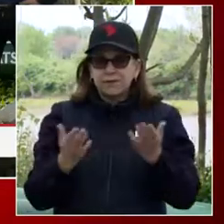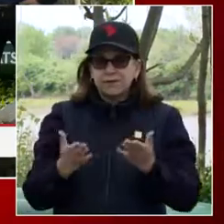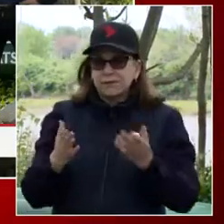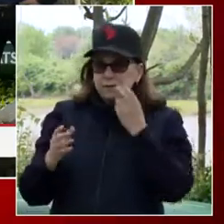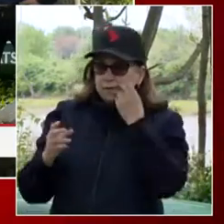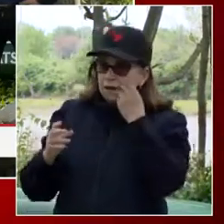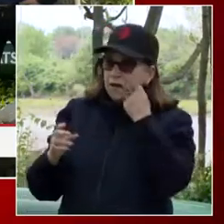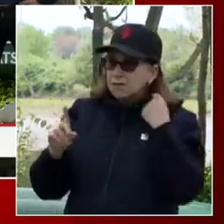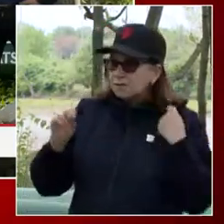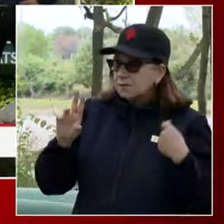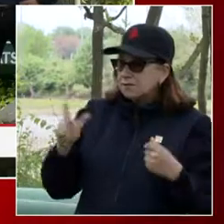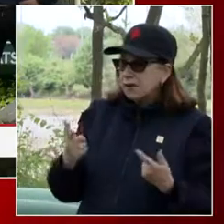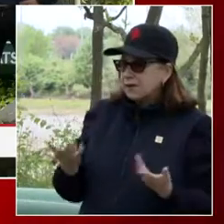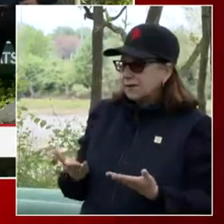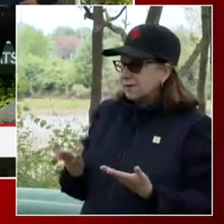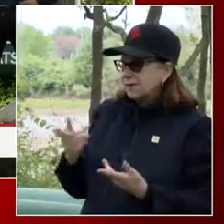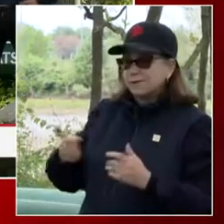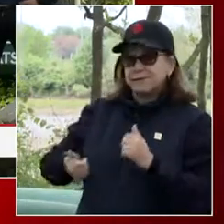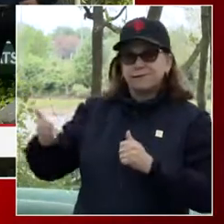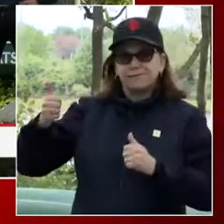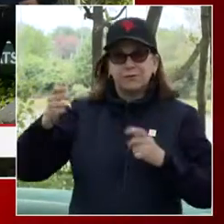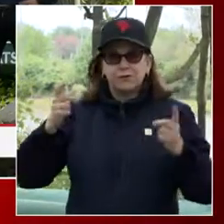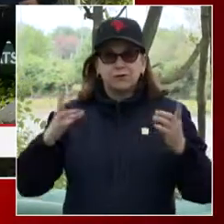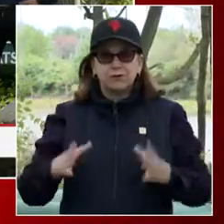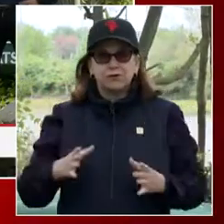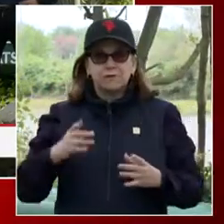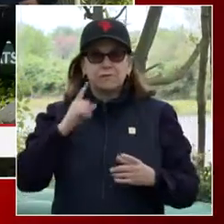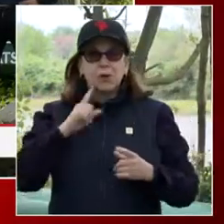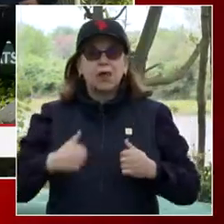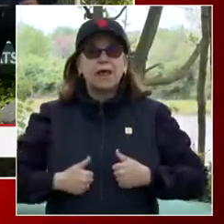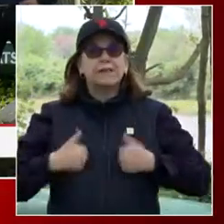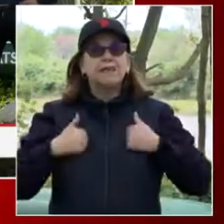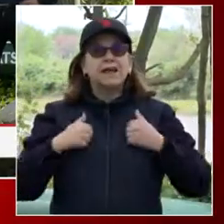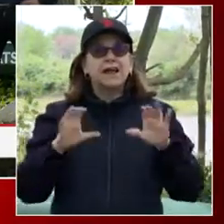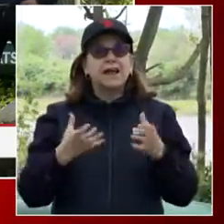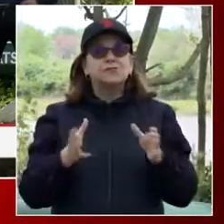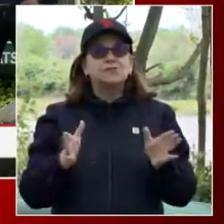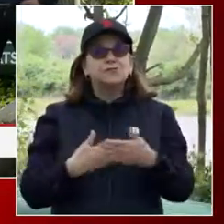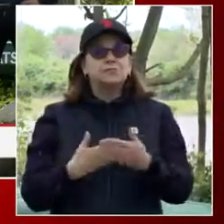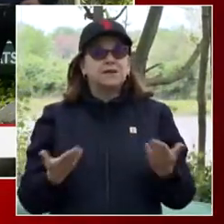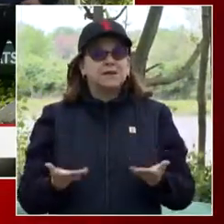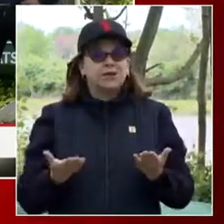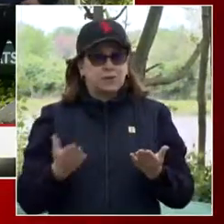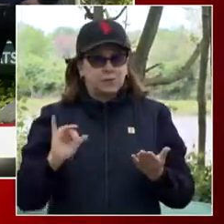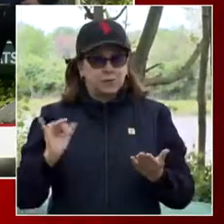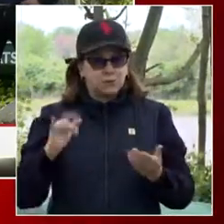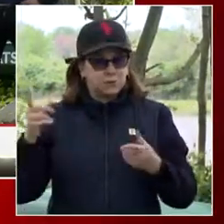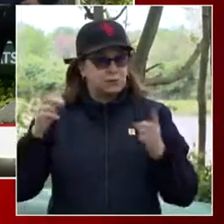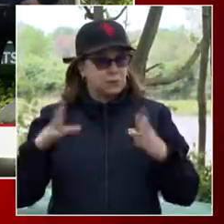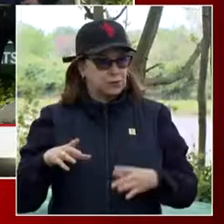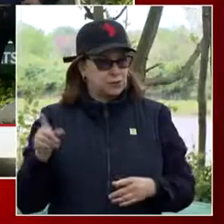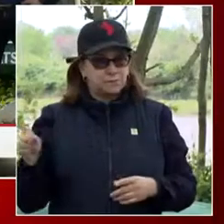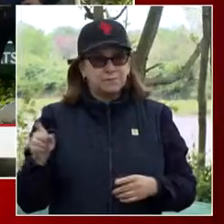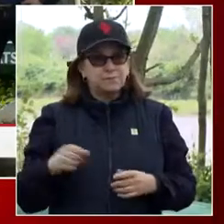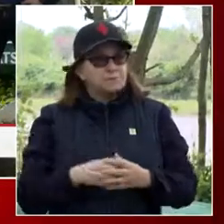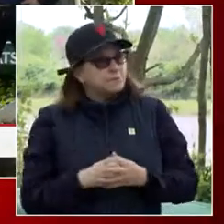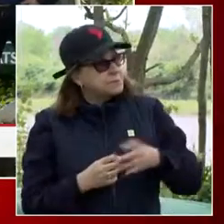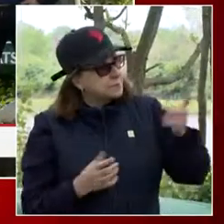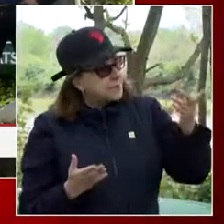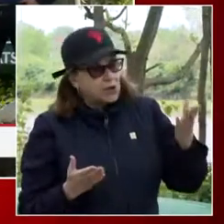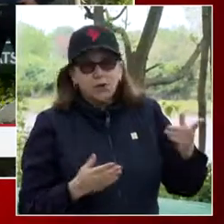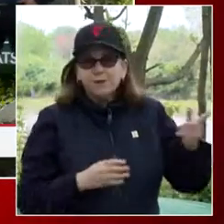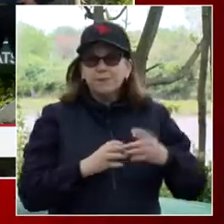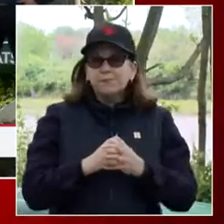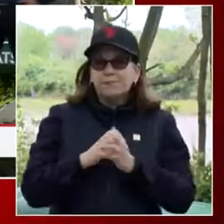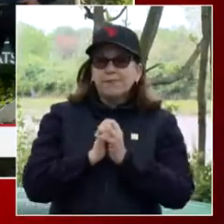is the executive director for Living Classrooms D.C. And and they have other staff here, but thank you very much. Living Classrooms